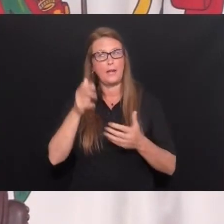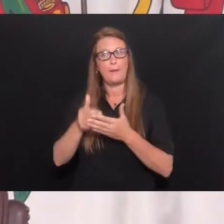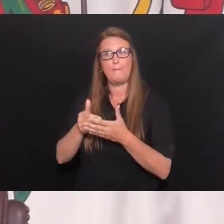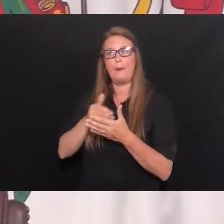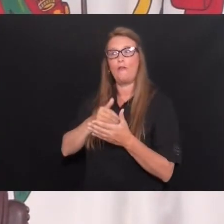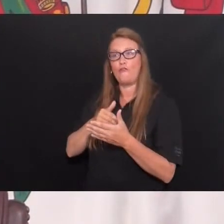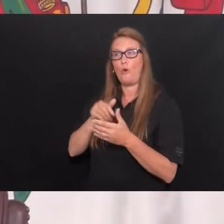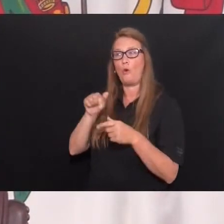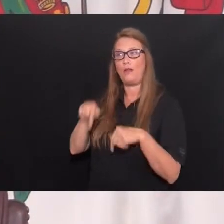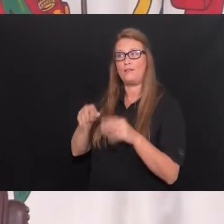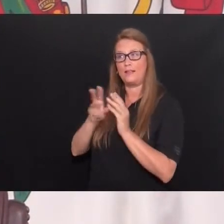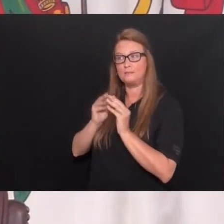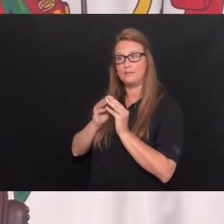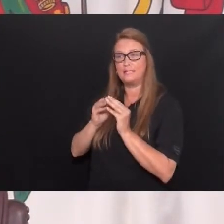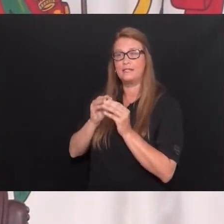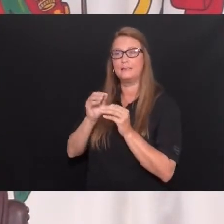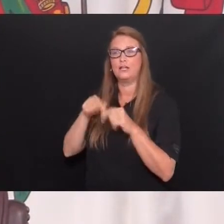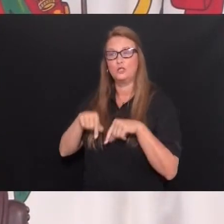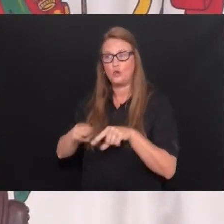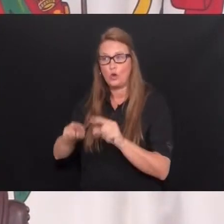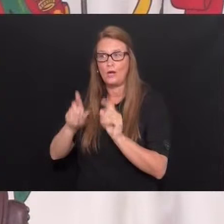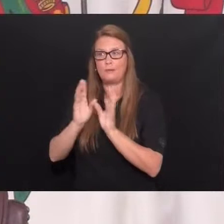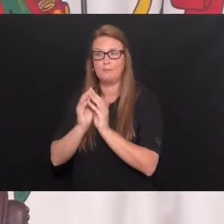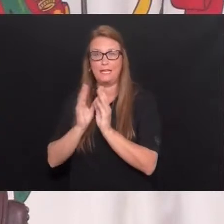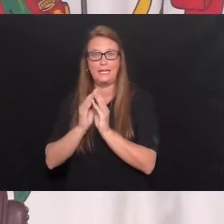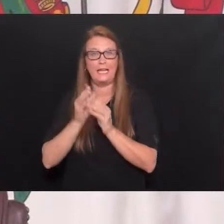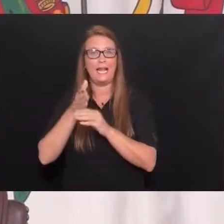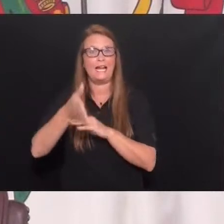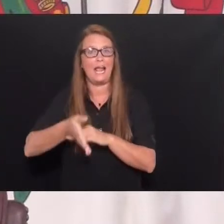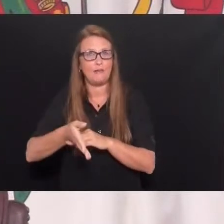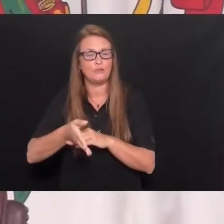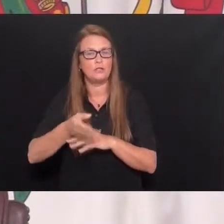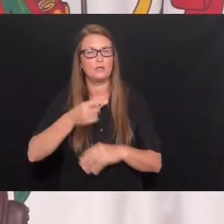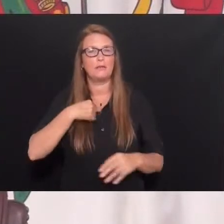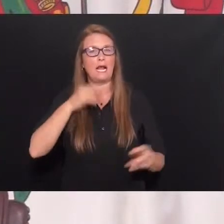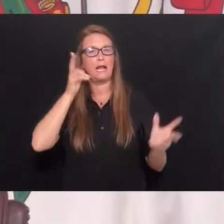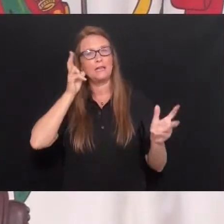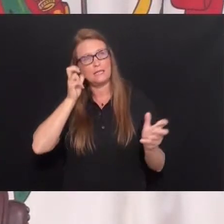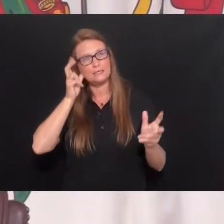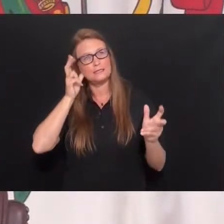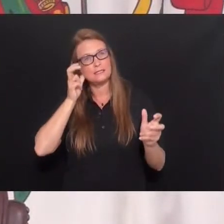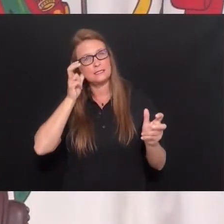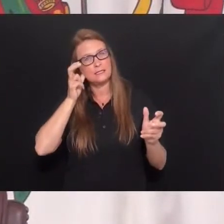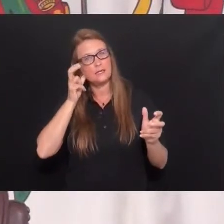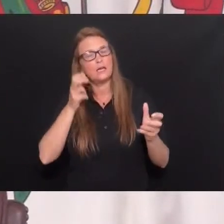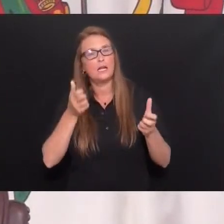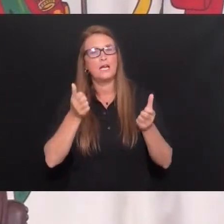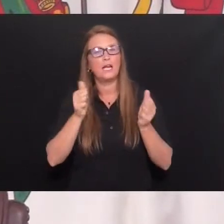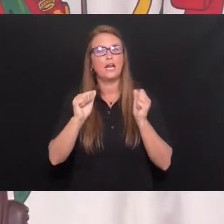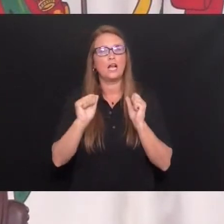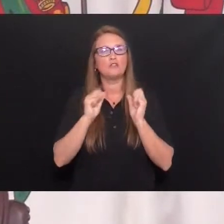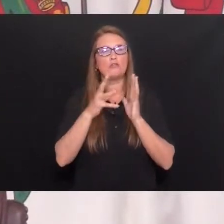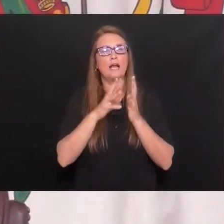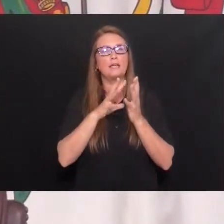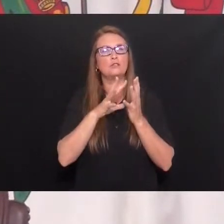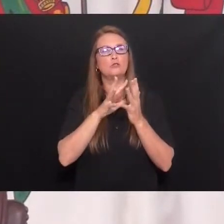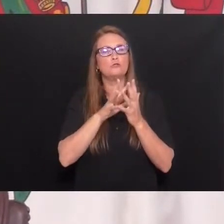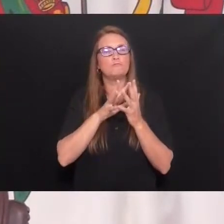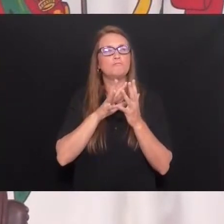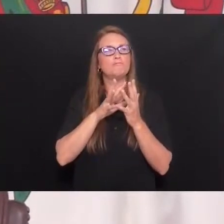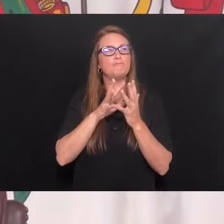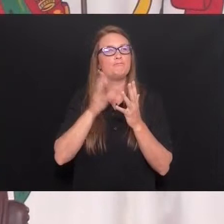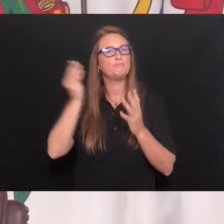all the different work that we do on and on. But I just listen. And then I try to echo the thoughts that have already